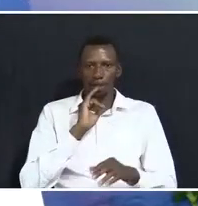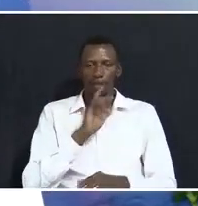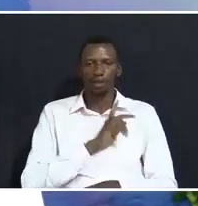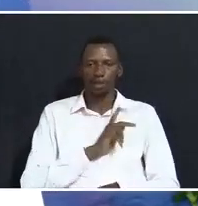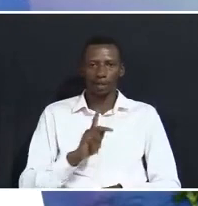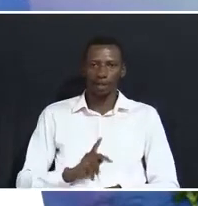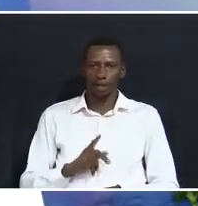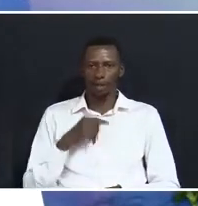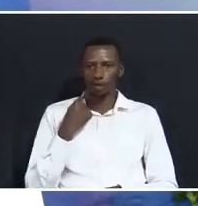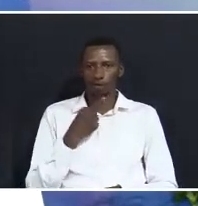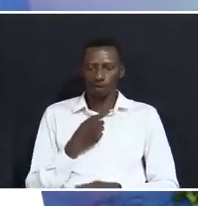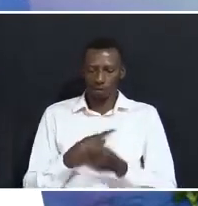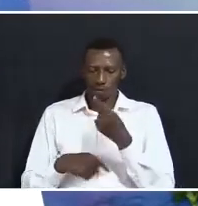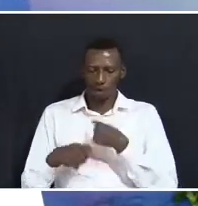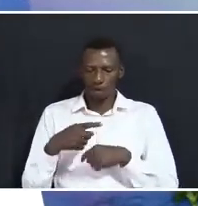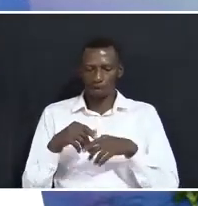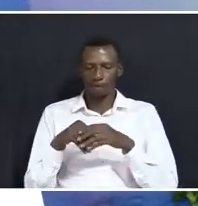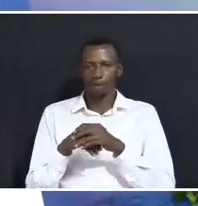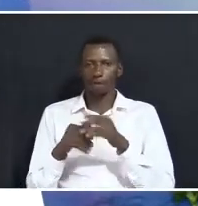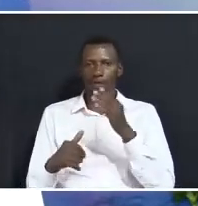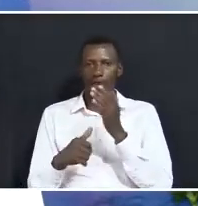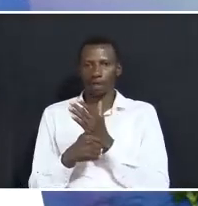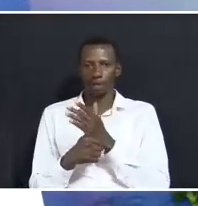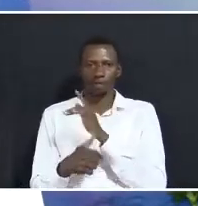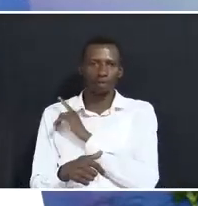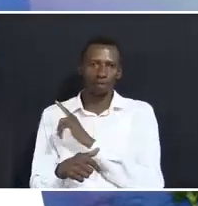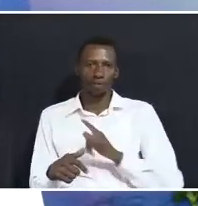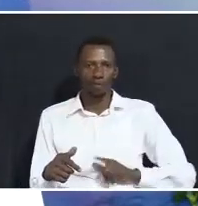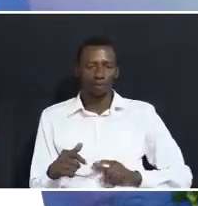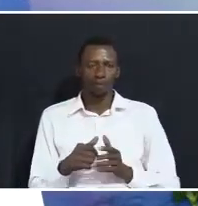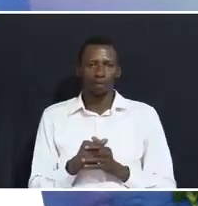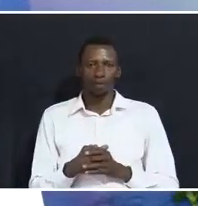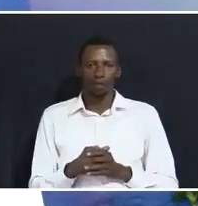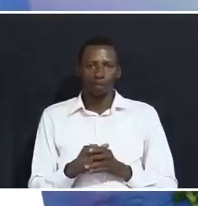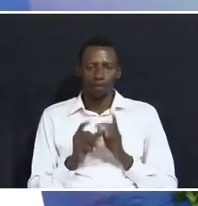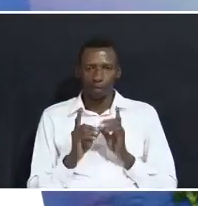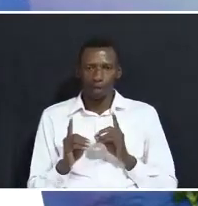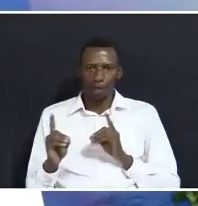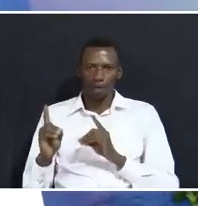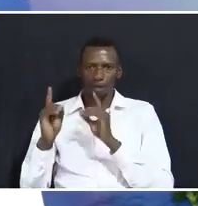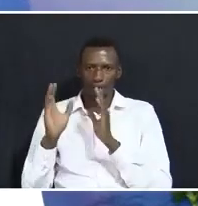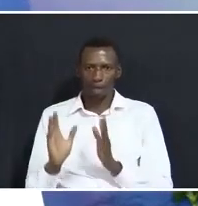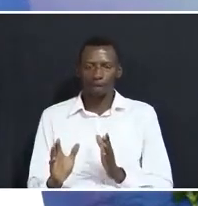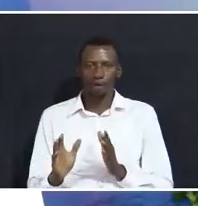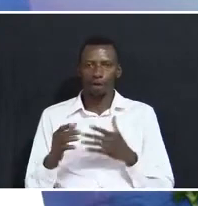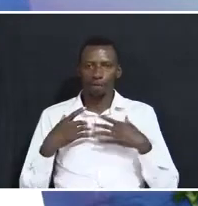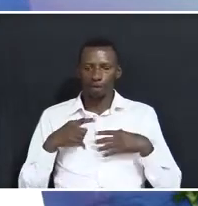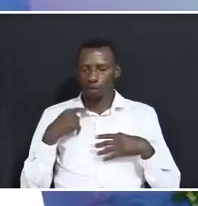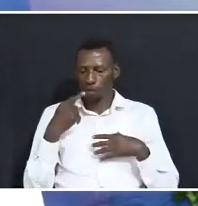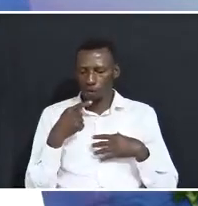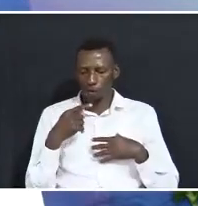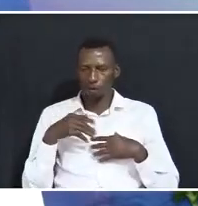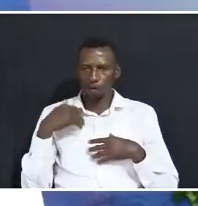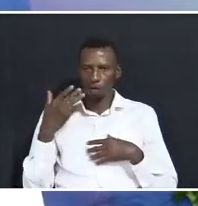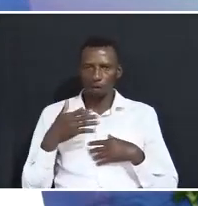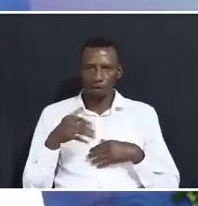Lord." Disciples, people who take time to follow with Jesus Christ,